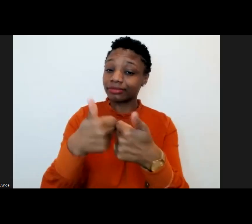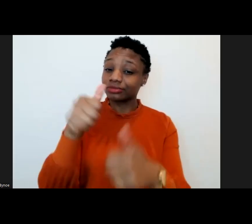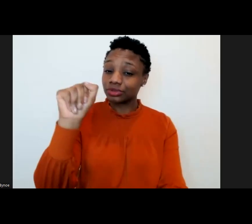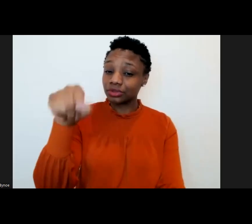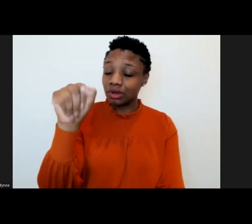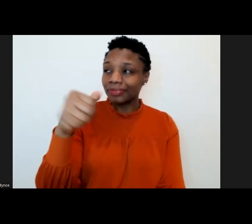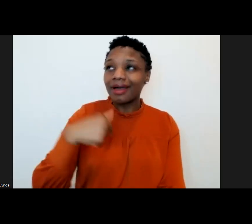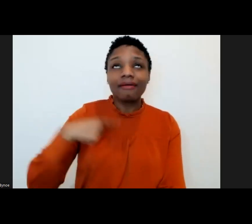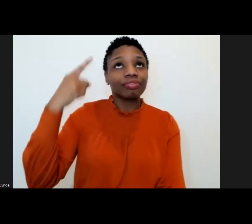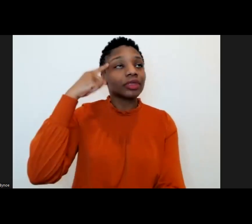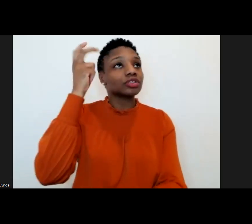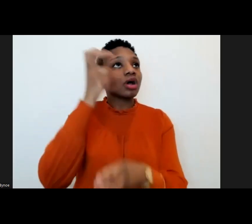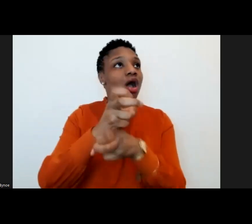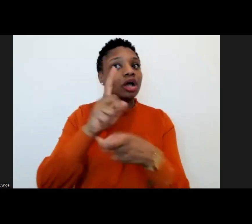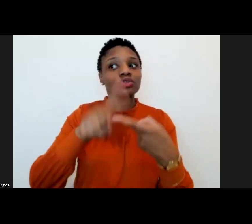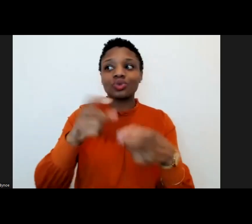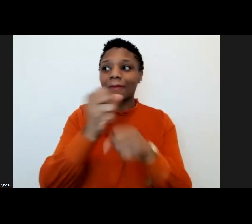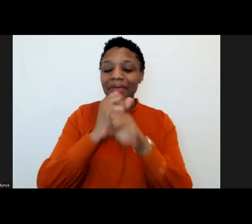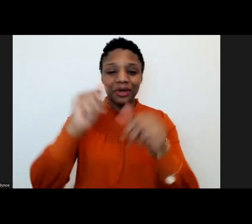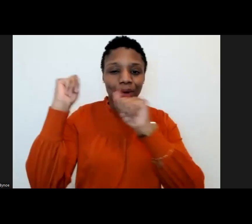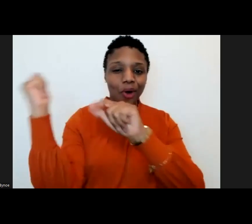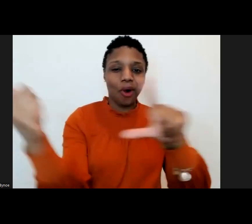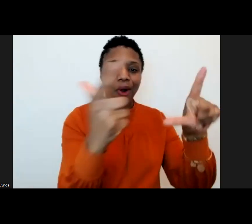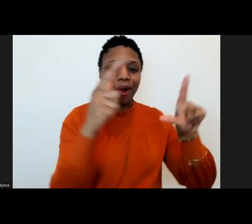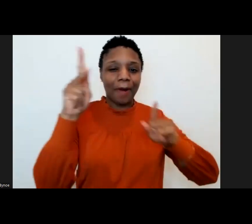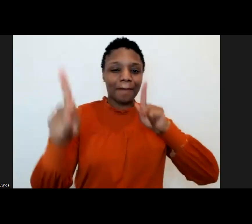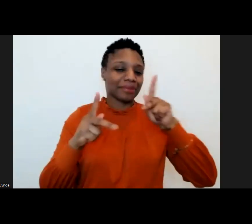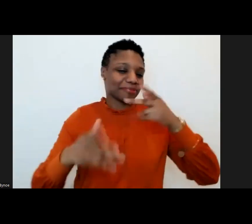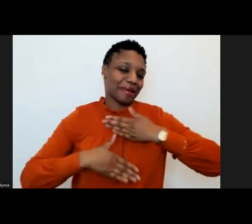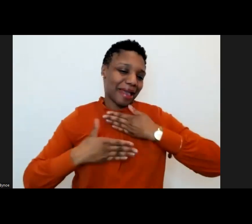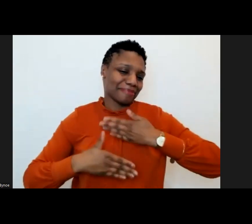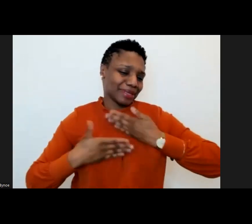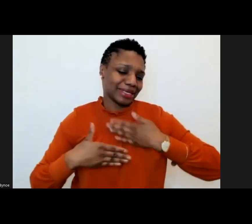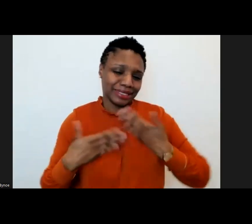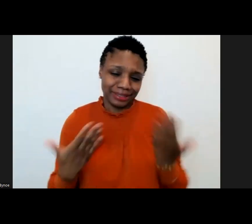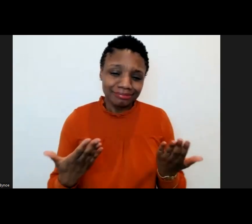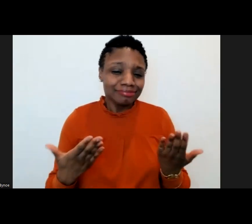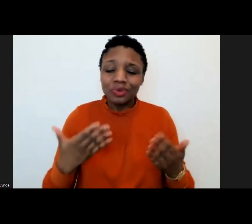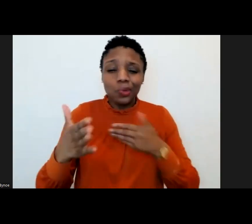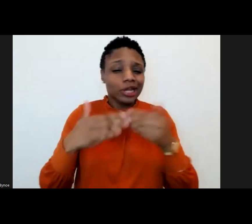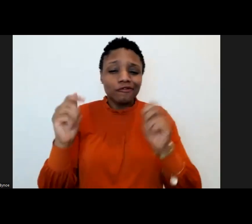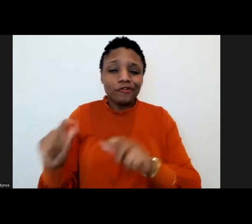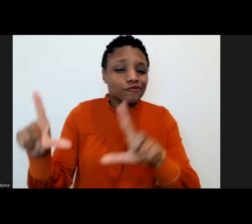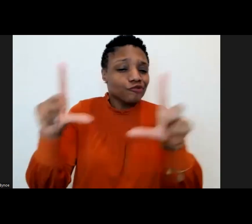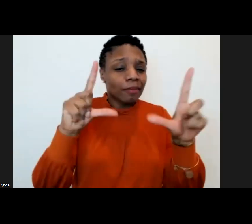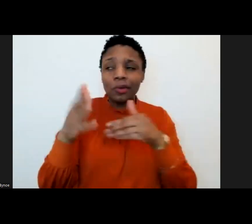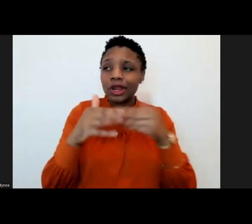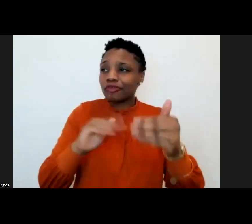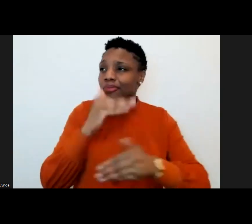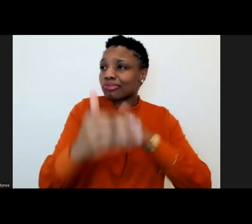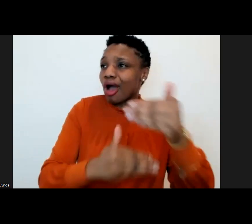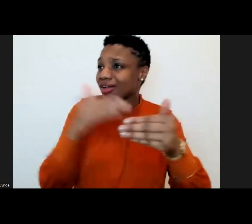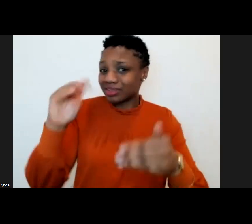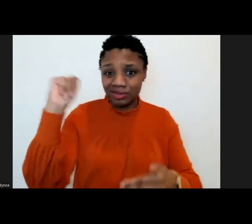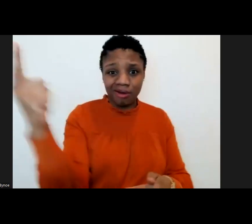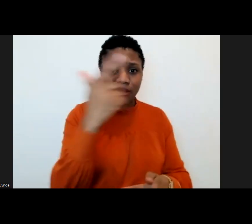I think it's hard to make everyone happy with whatever framework you come up with or whatever process you come up with. But we're trying our best